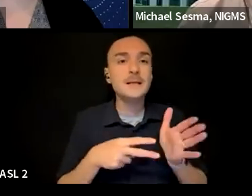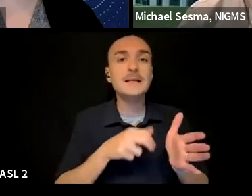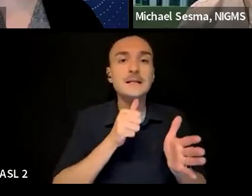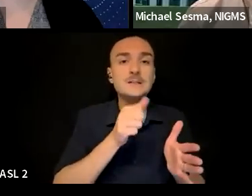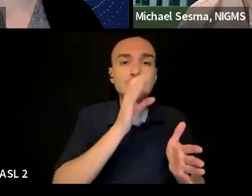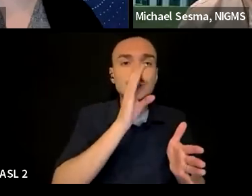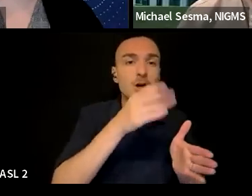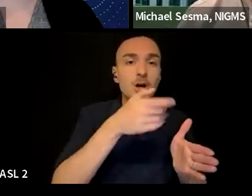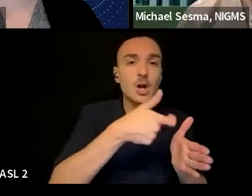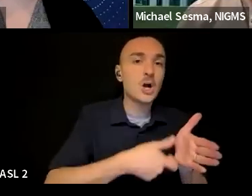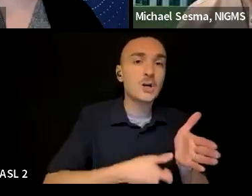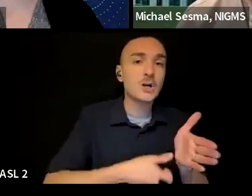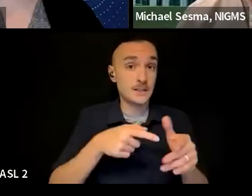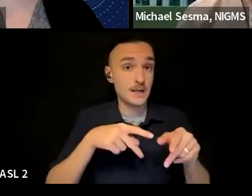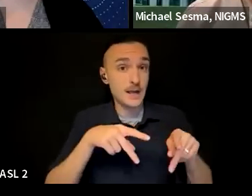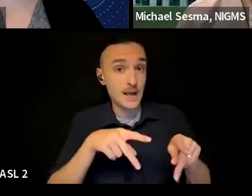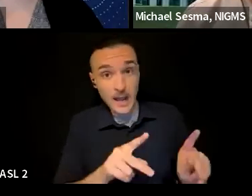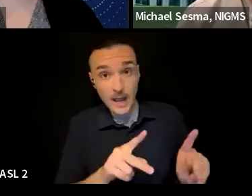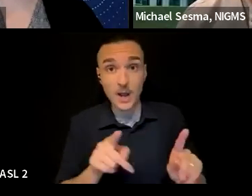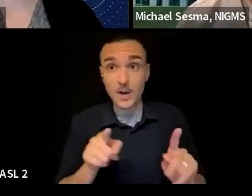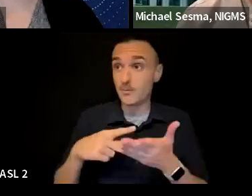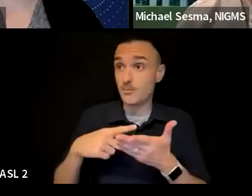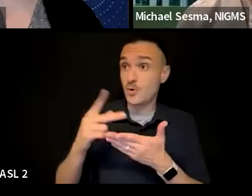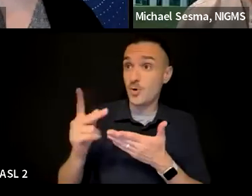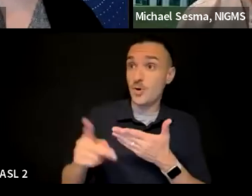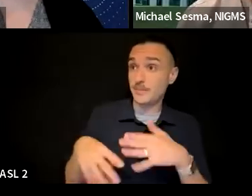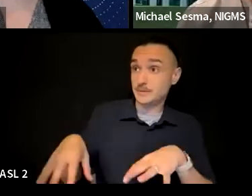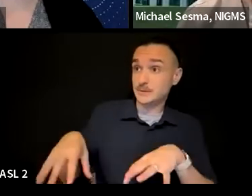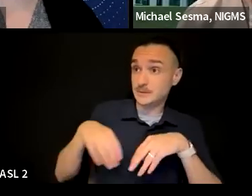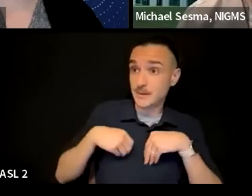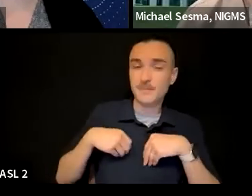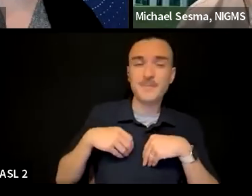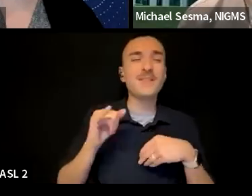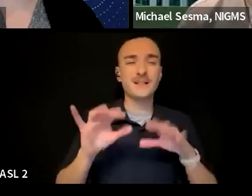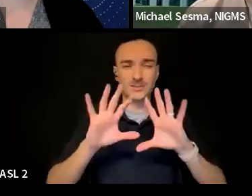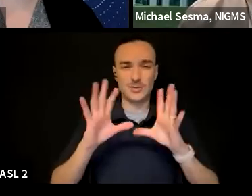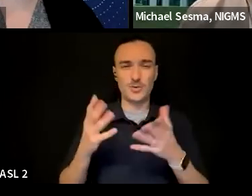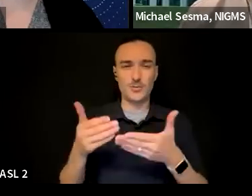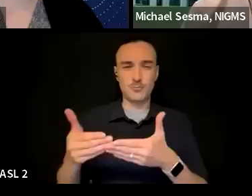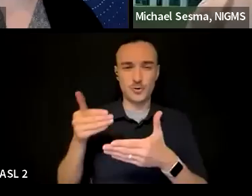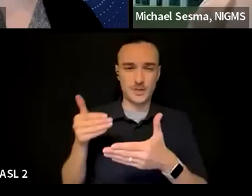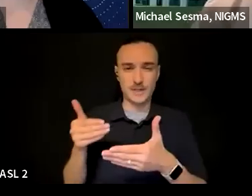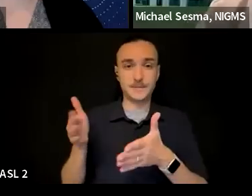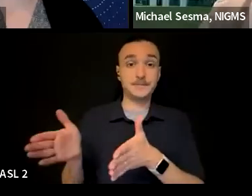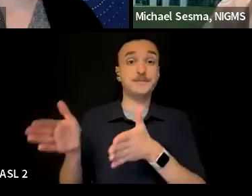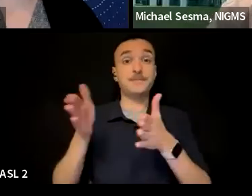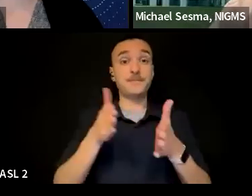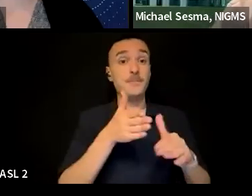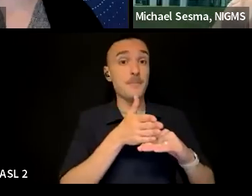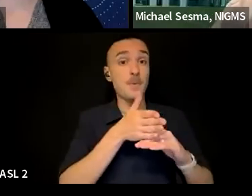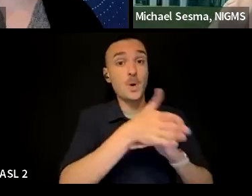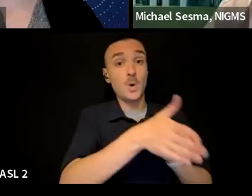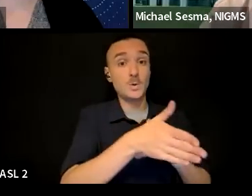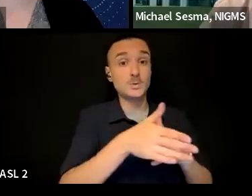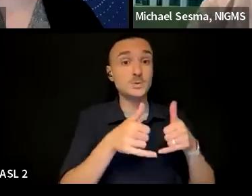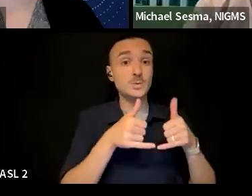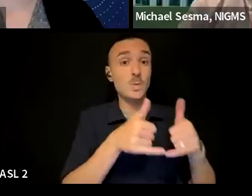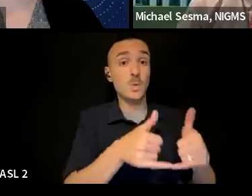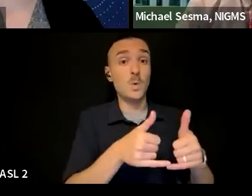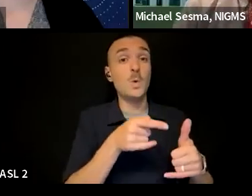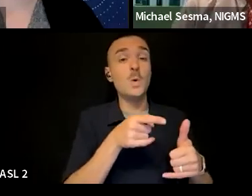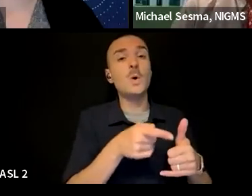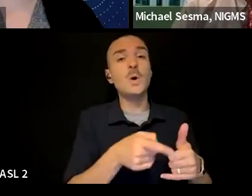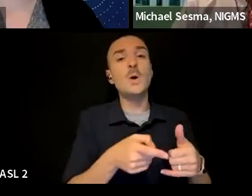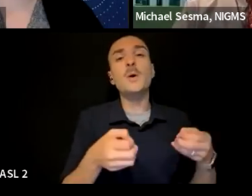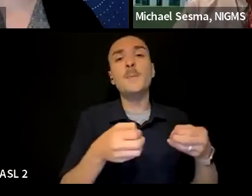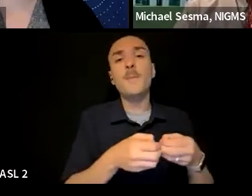under this program? Those are the sorts of things you would address pre-award. Post-award, you're going to have more questions. Potentially, you might have